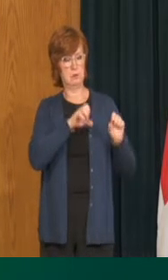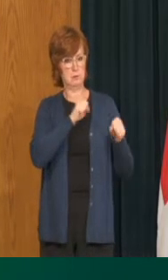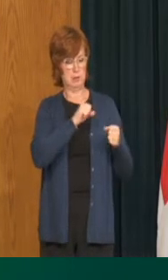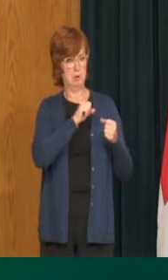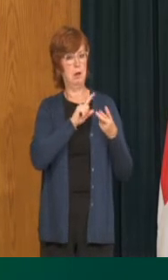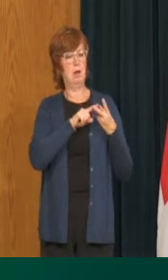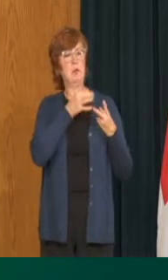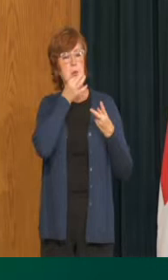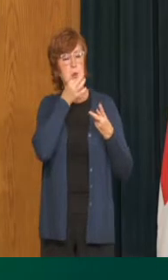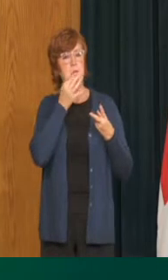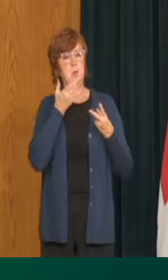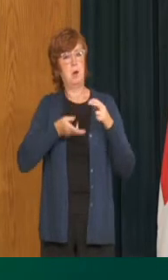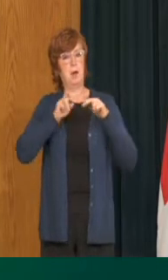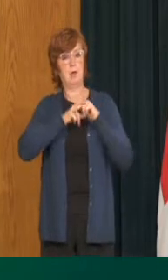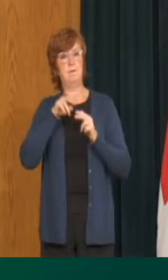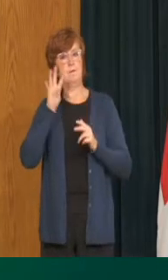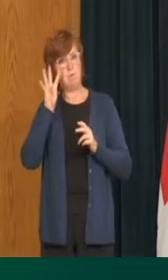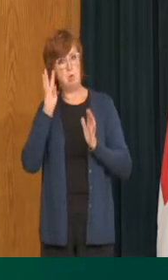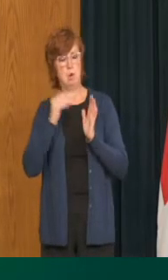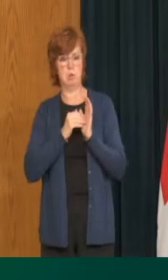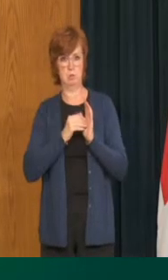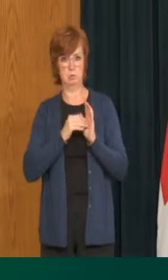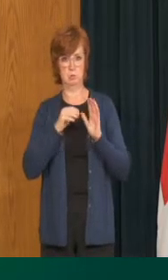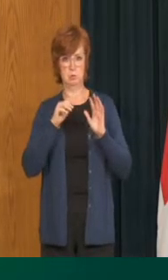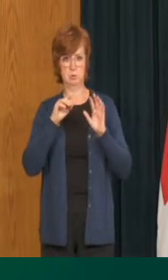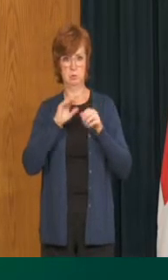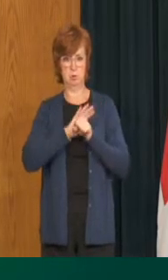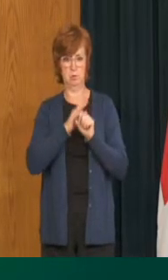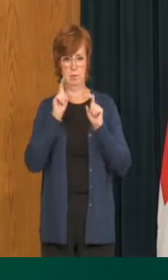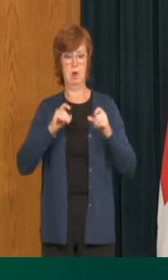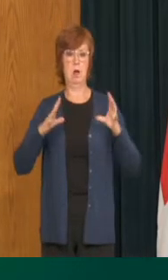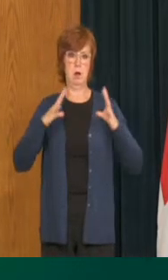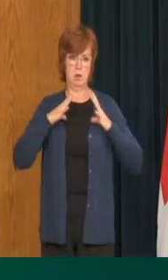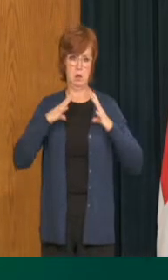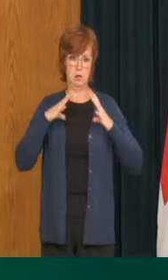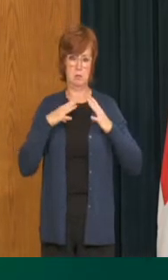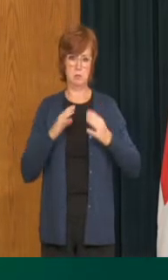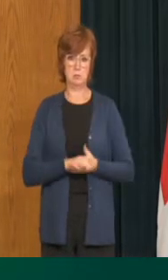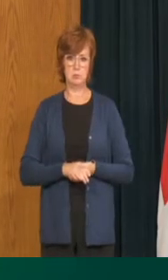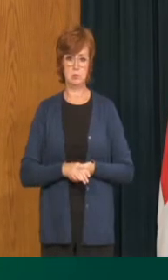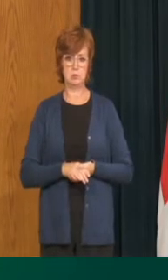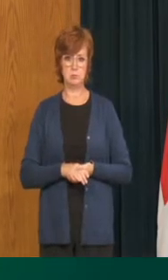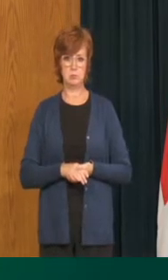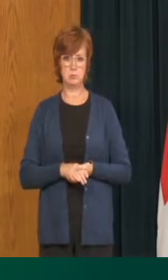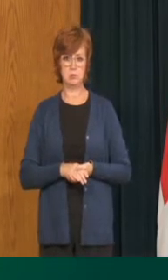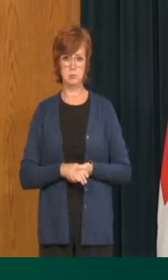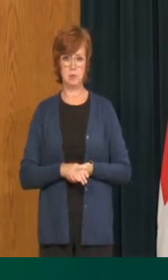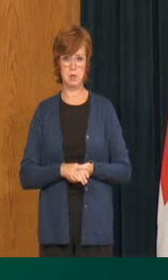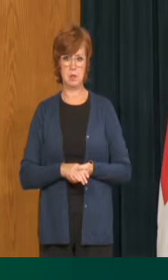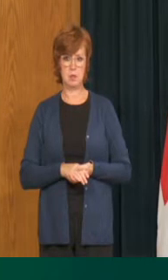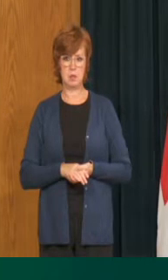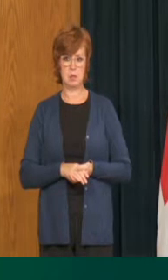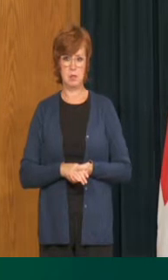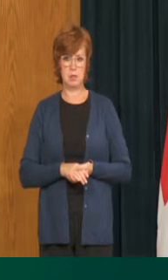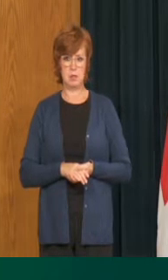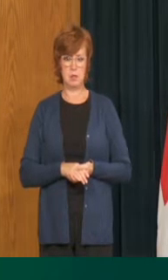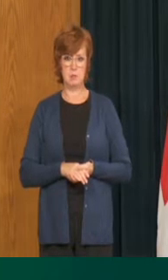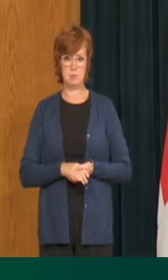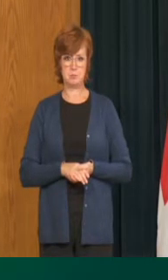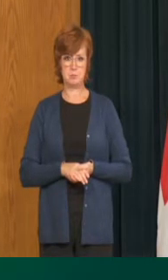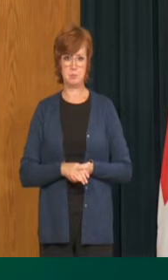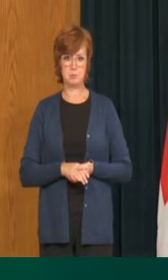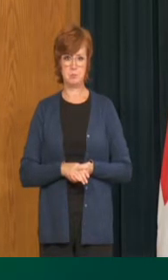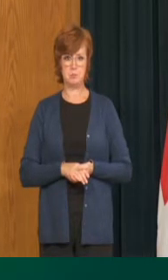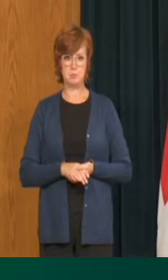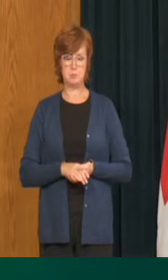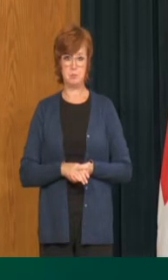achieve 4,000 tests if it's required, and that doesn't mean that we'll ever get to that number or we'll have to perform that number of